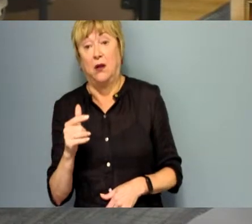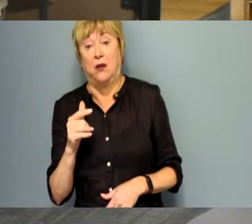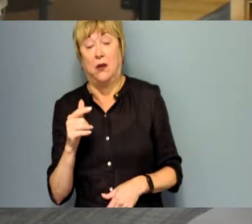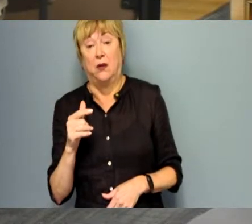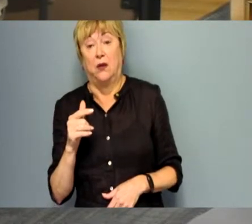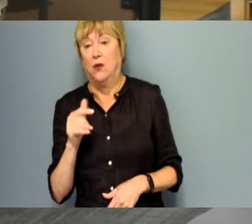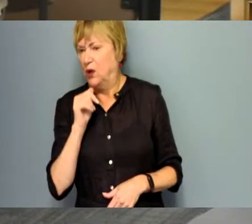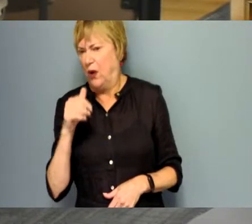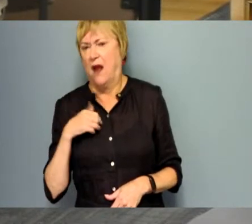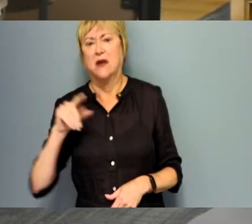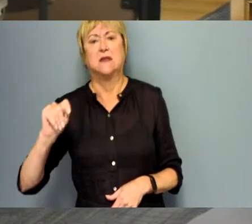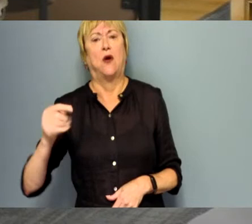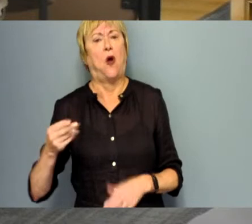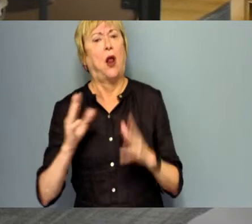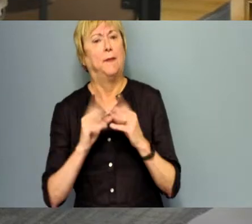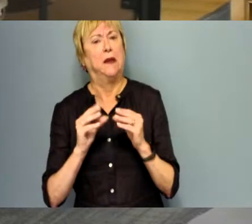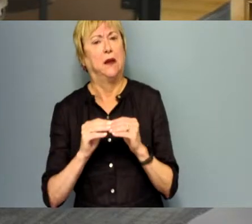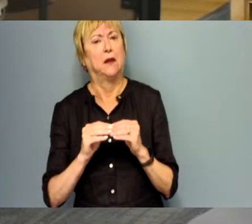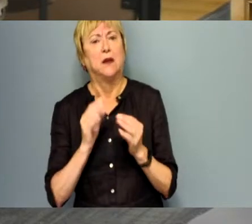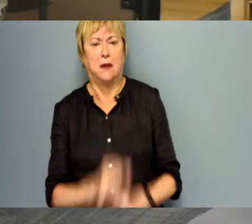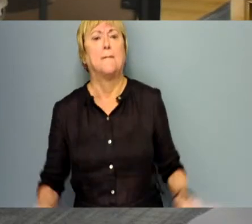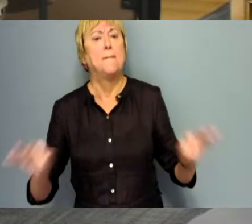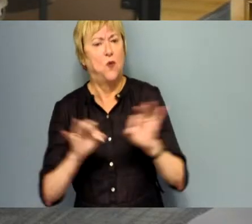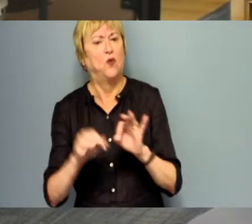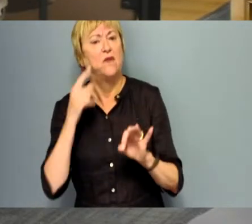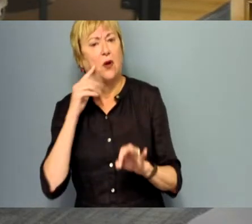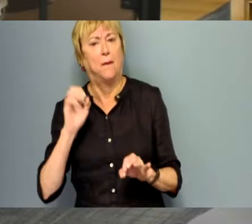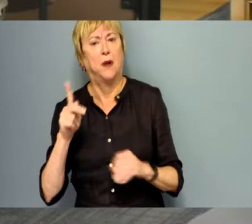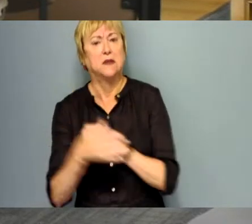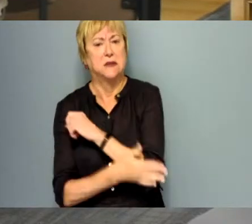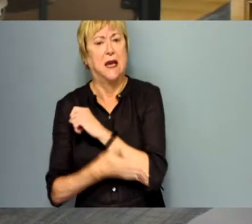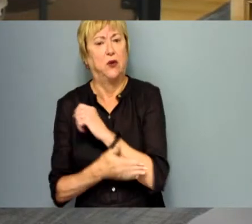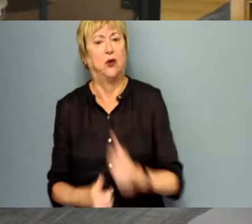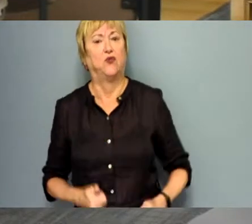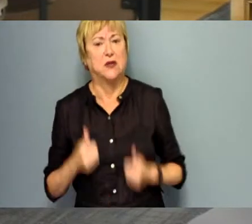hall? This is important to the county residents.